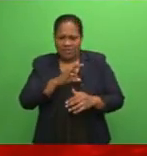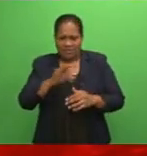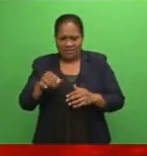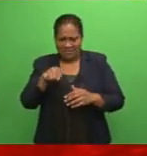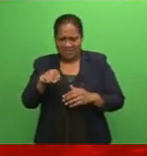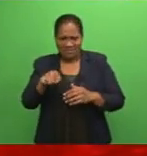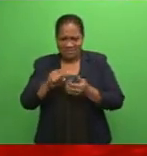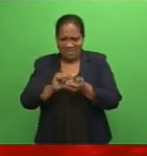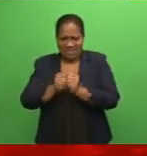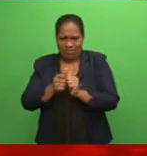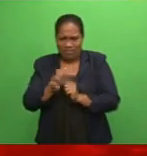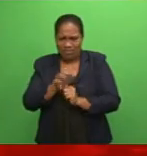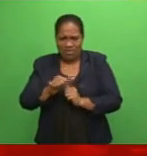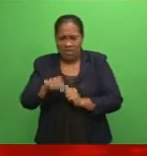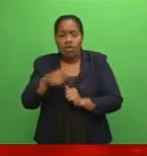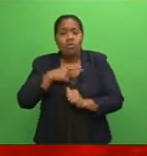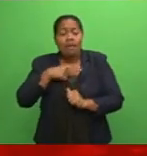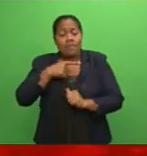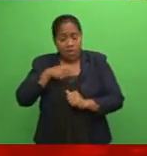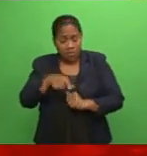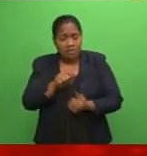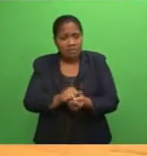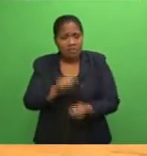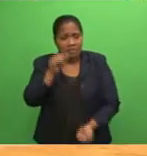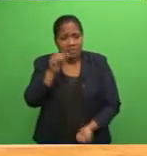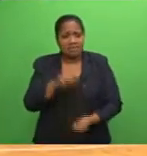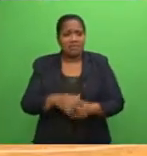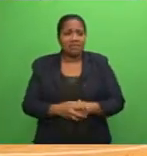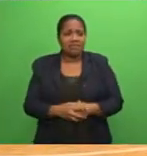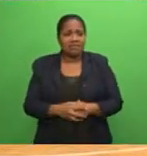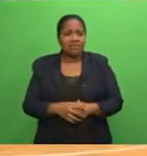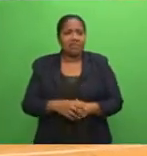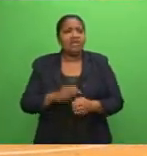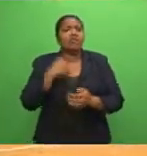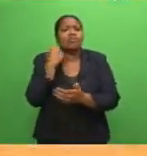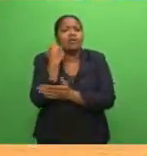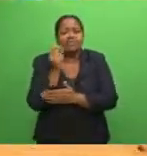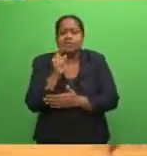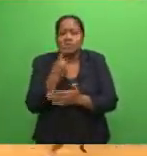And, you'll hear all the rumours about the rugby, what's going on,